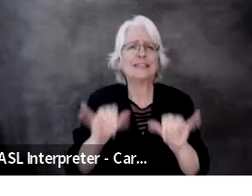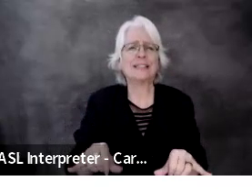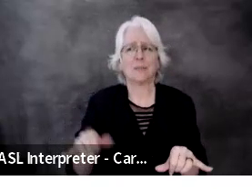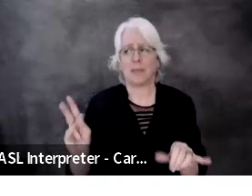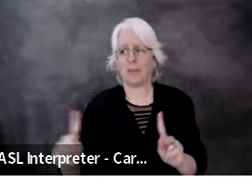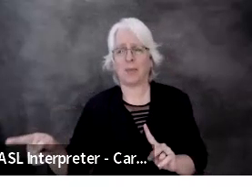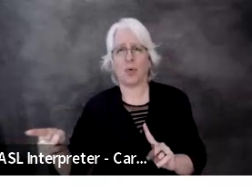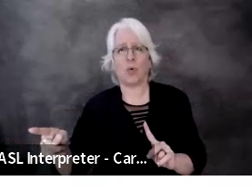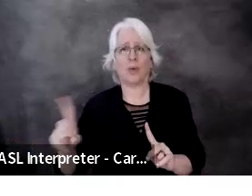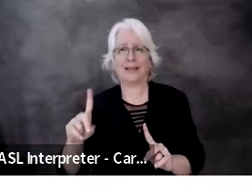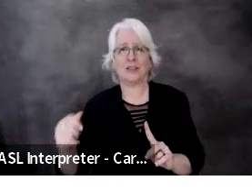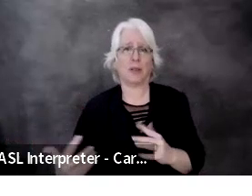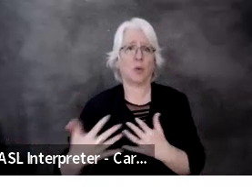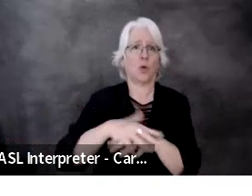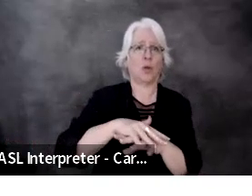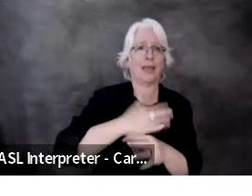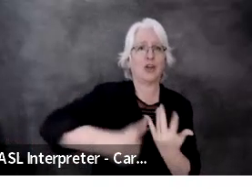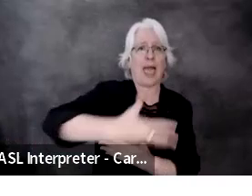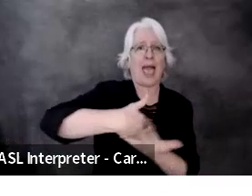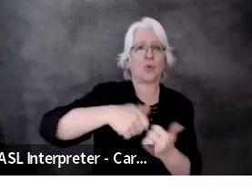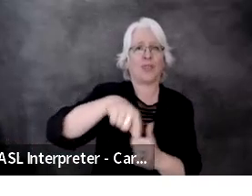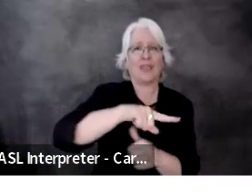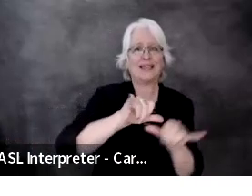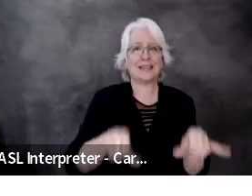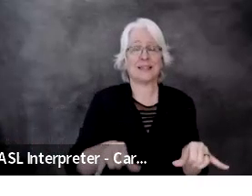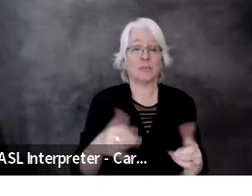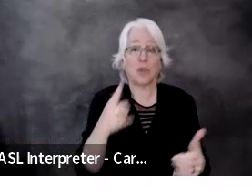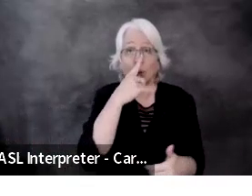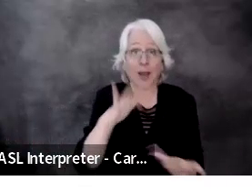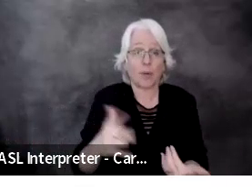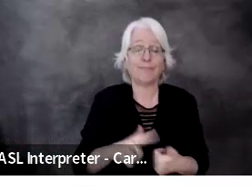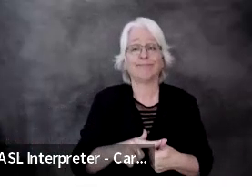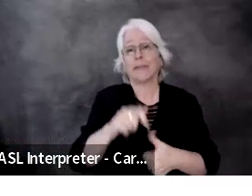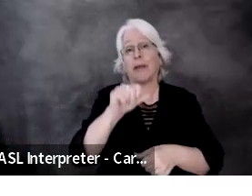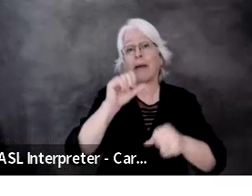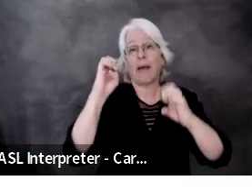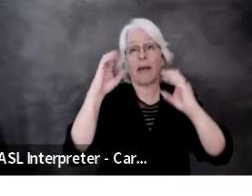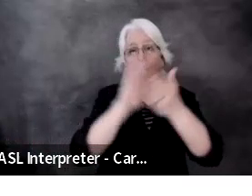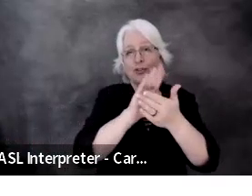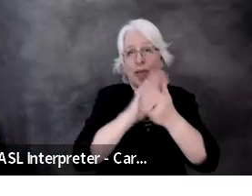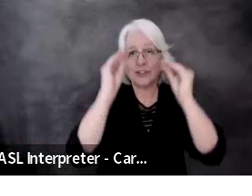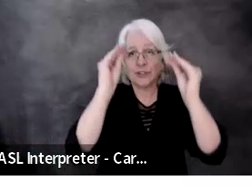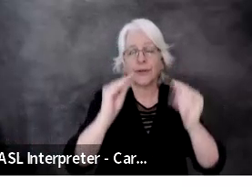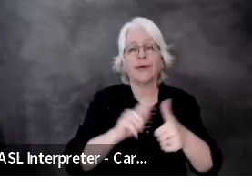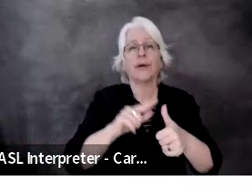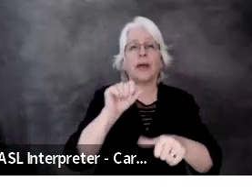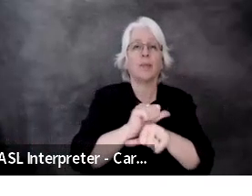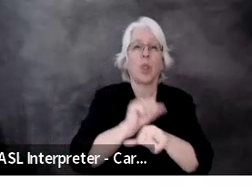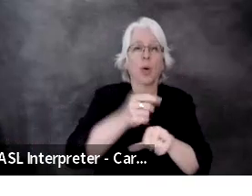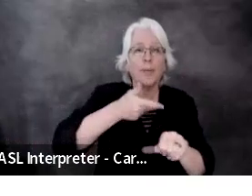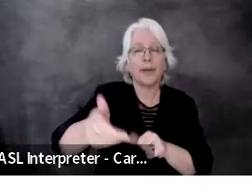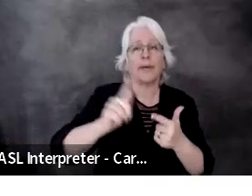disabilities interact with every single day. That can include education and employment. That can include healthcare and